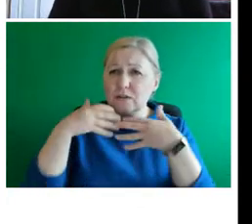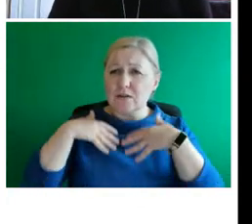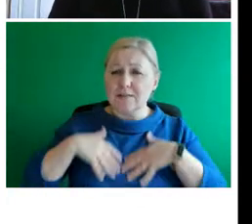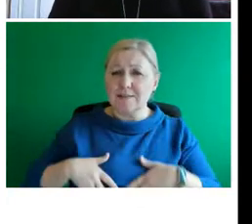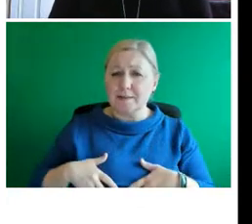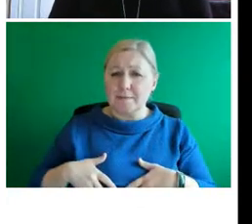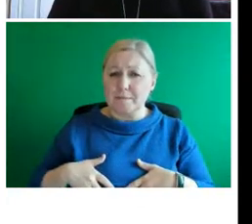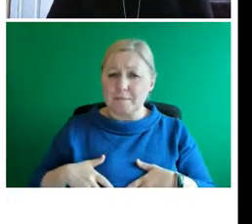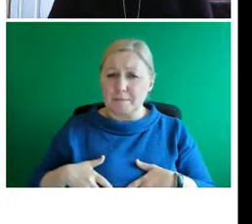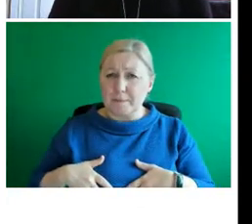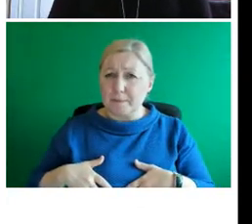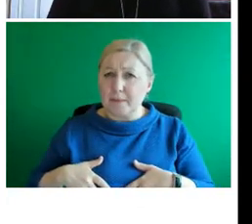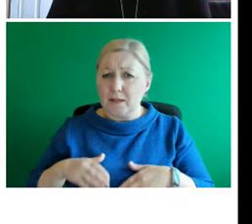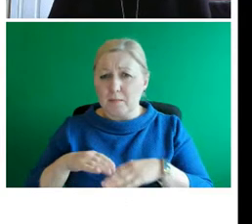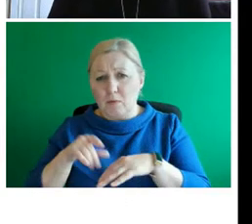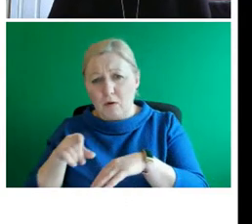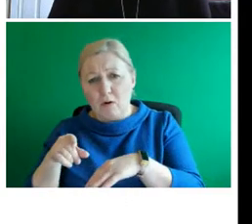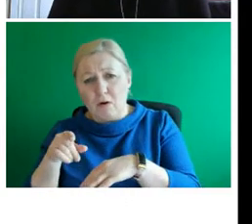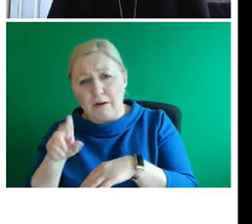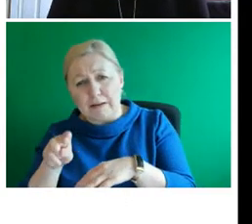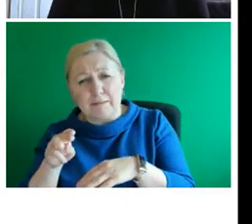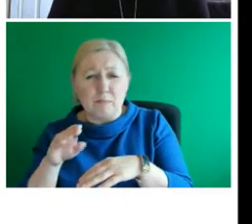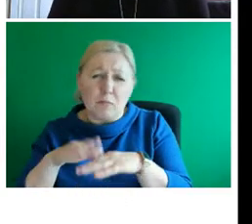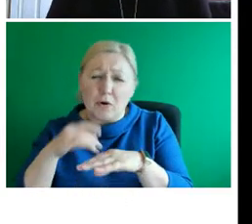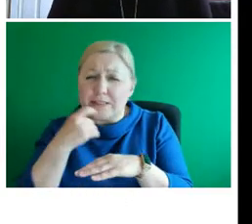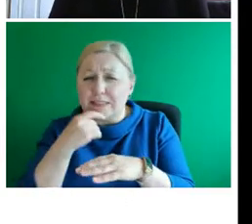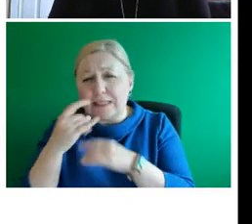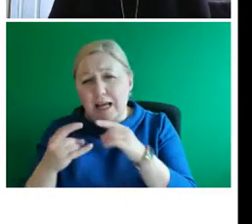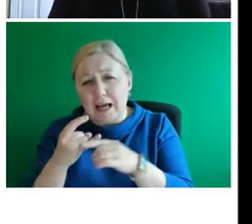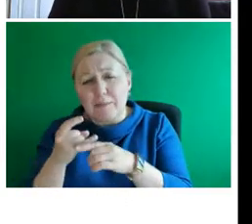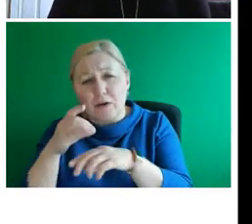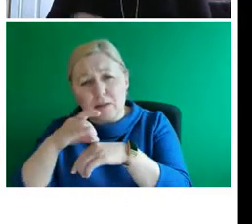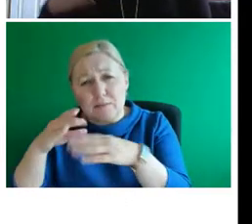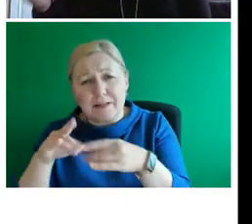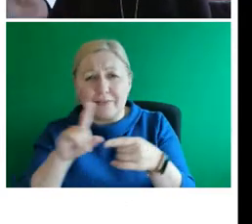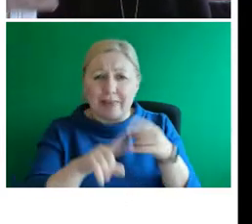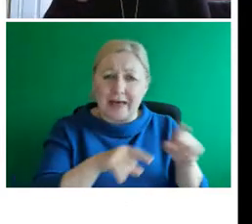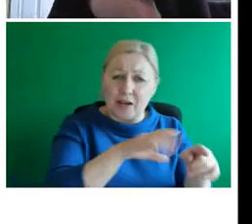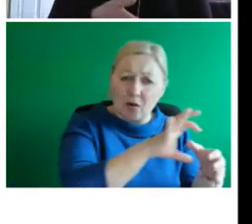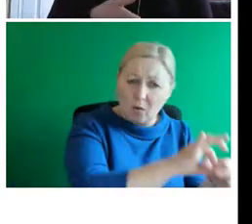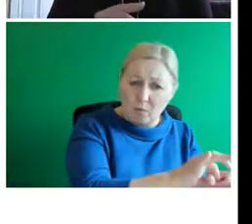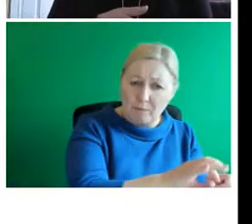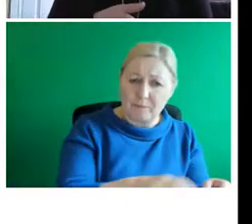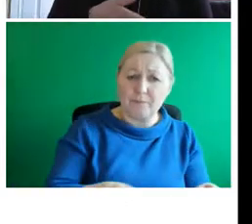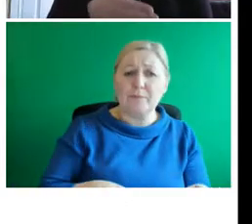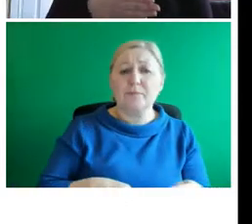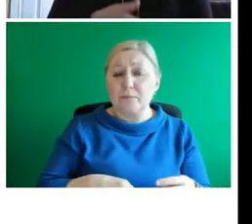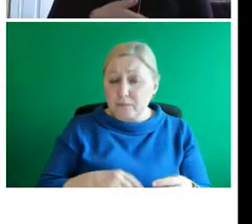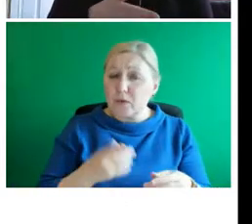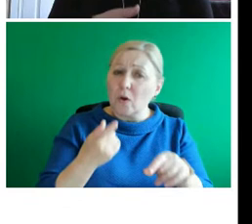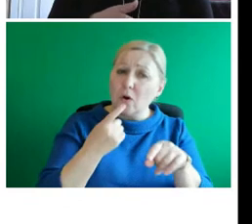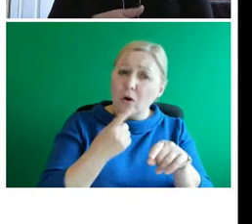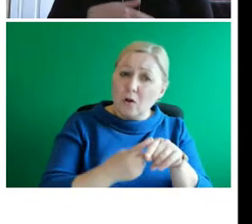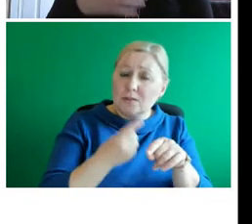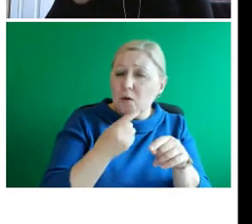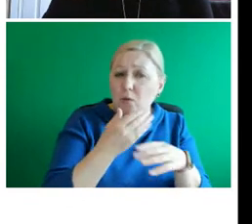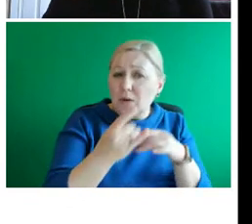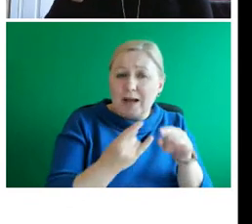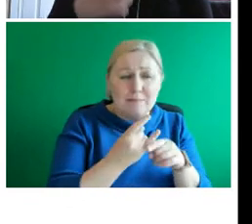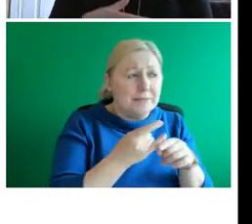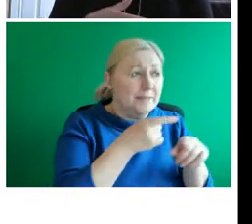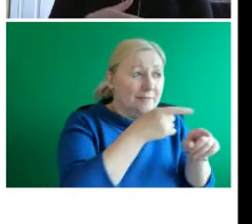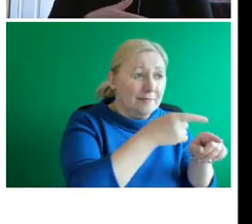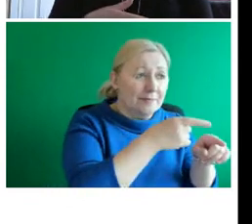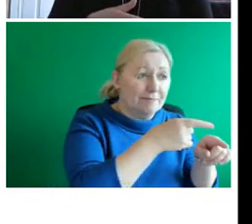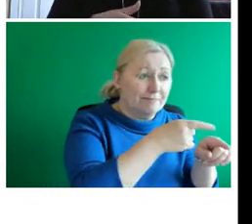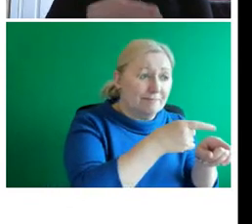home visits. So basically, we bring the care to the patient. So in a general adult team, the patient comes to the outpatient clinic. In